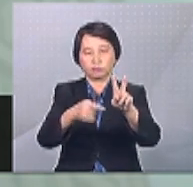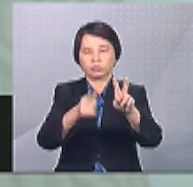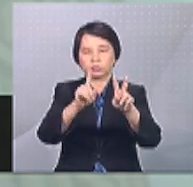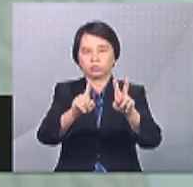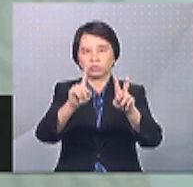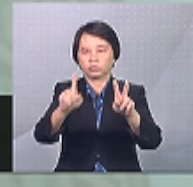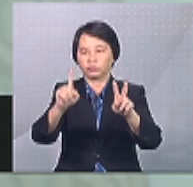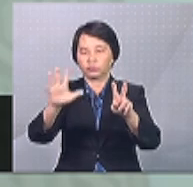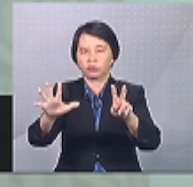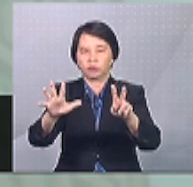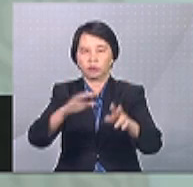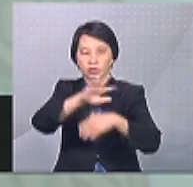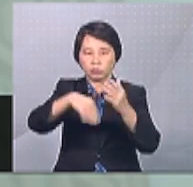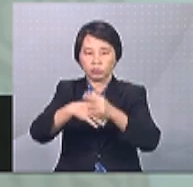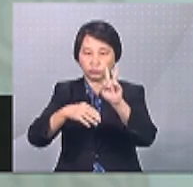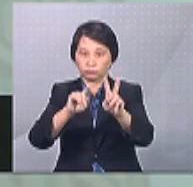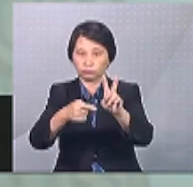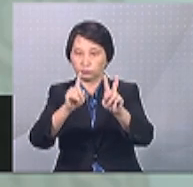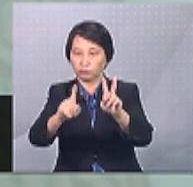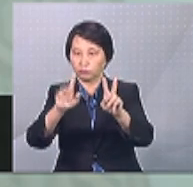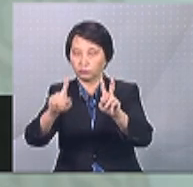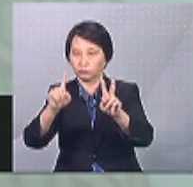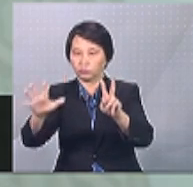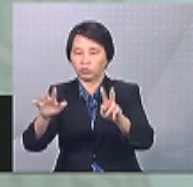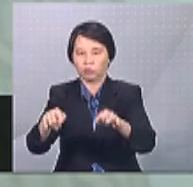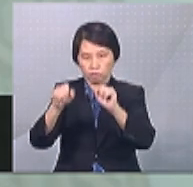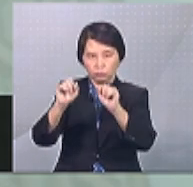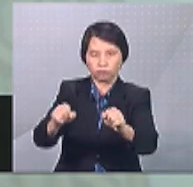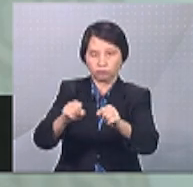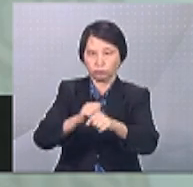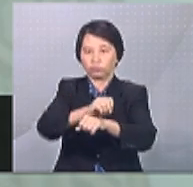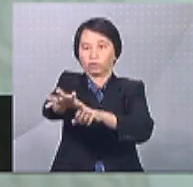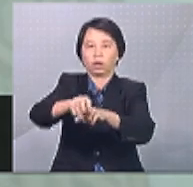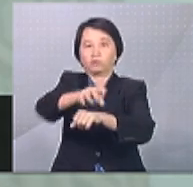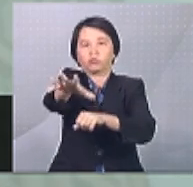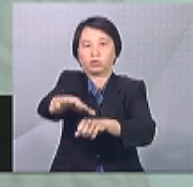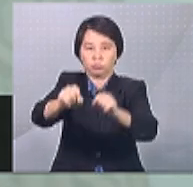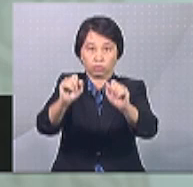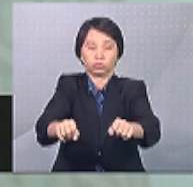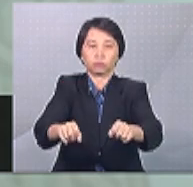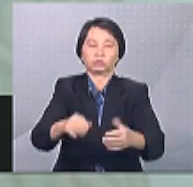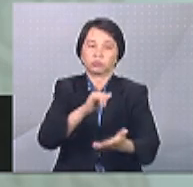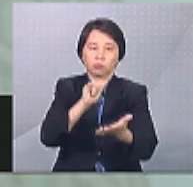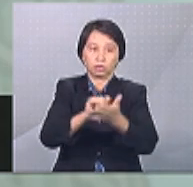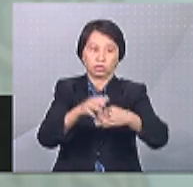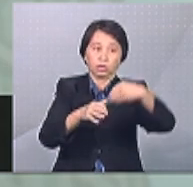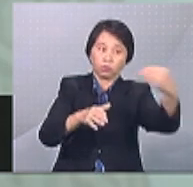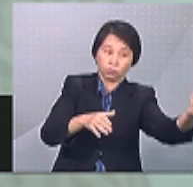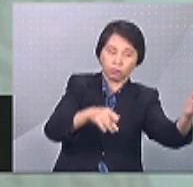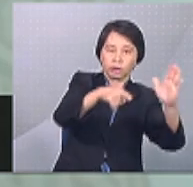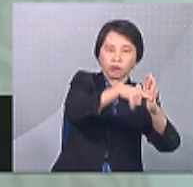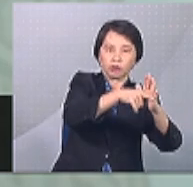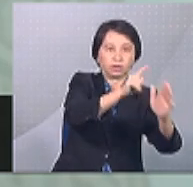2,115. And these 2,115, they are potential to infect another person. Those discharged already negative, they would